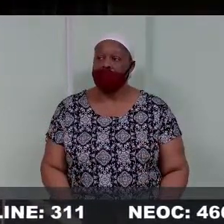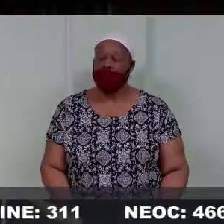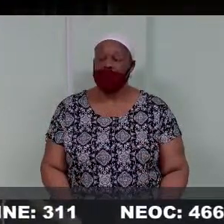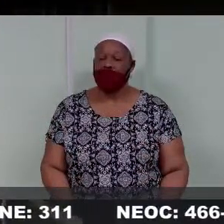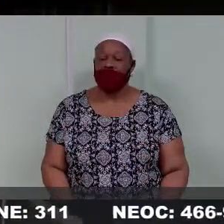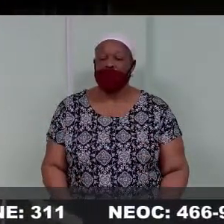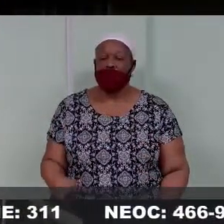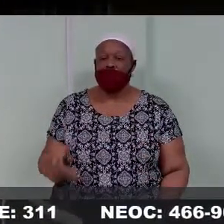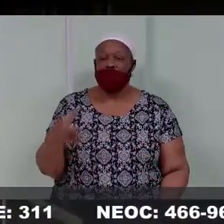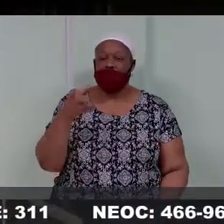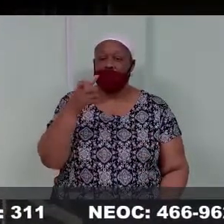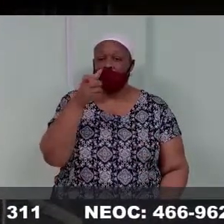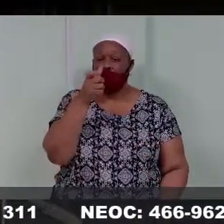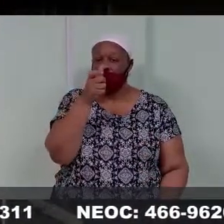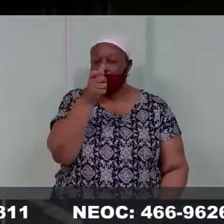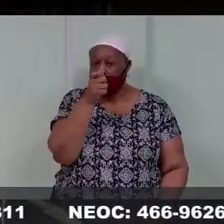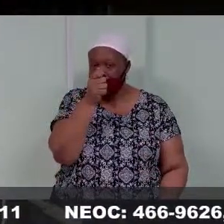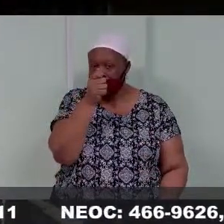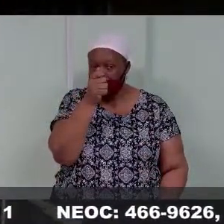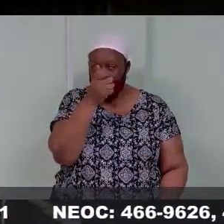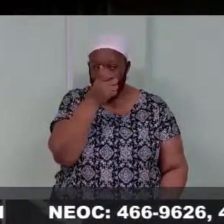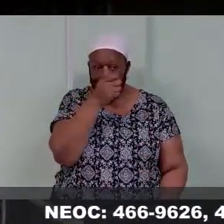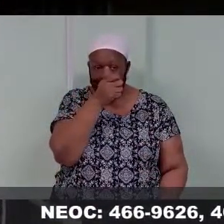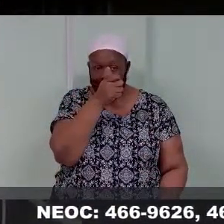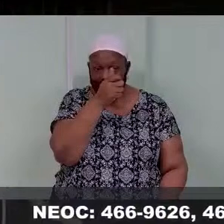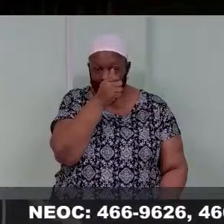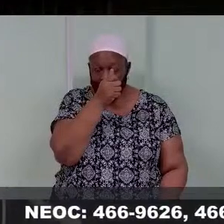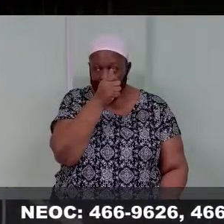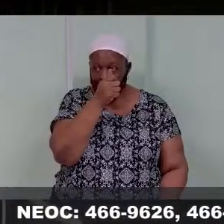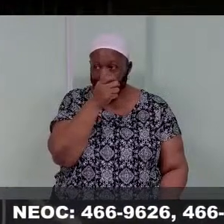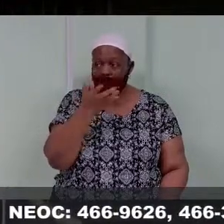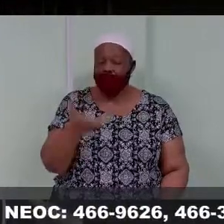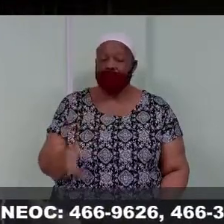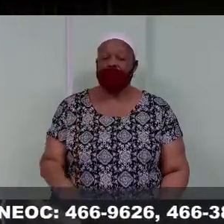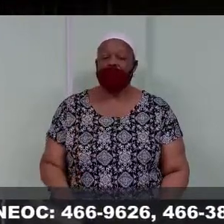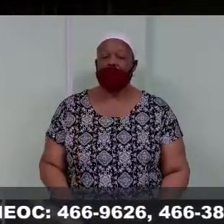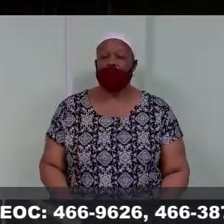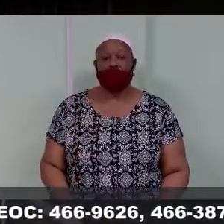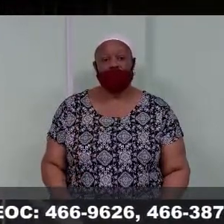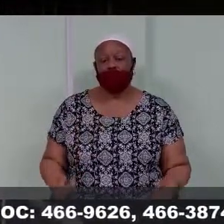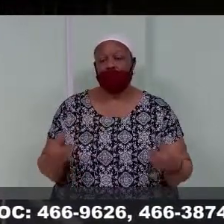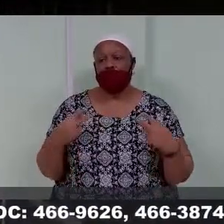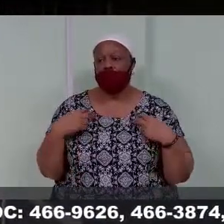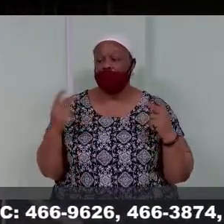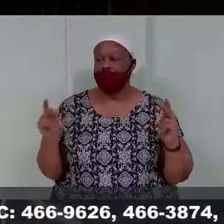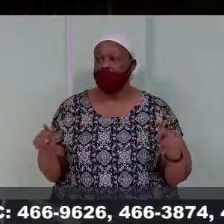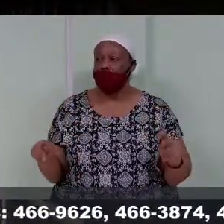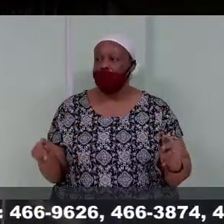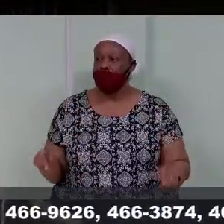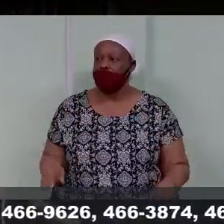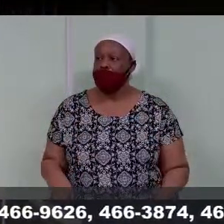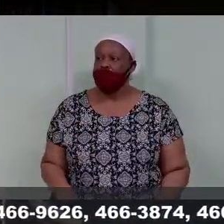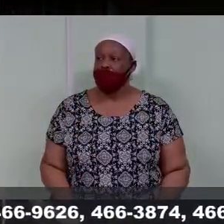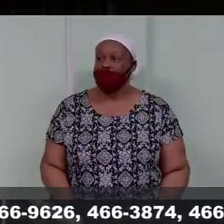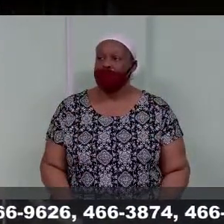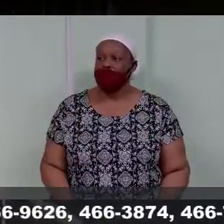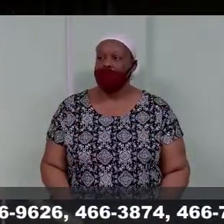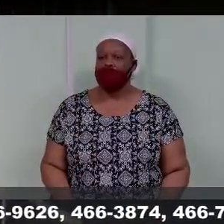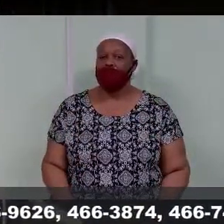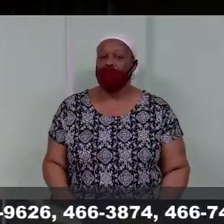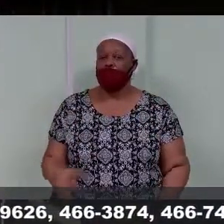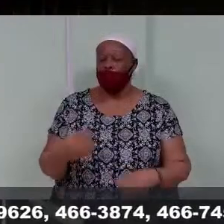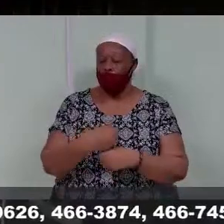that we would have procured in the public system, they were specifically